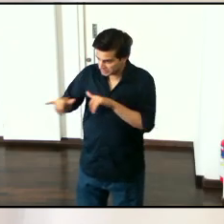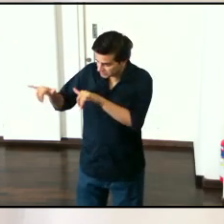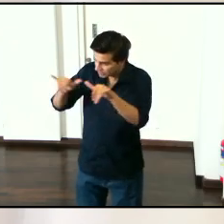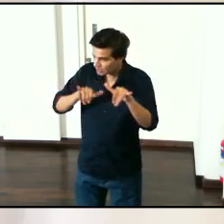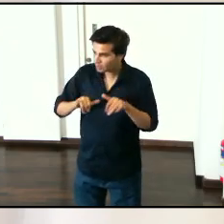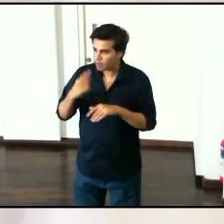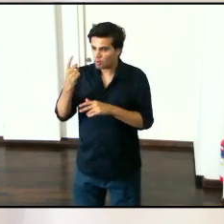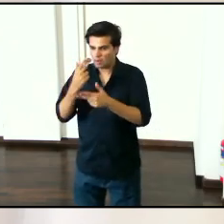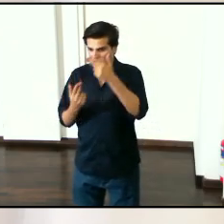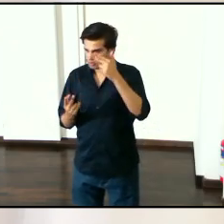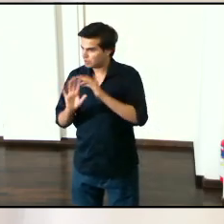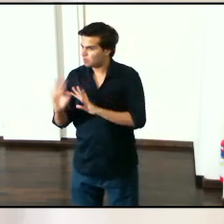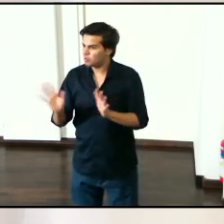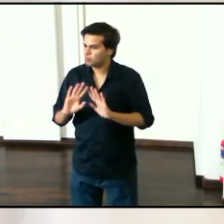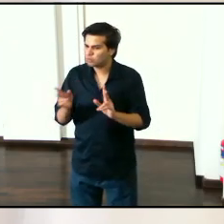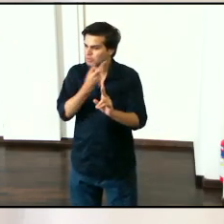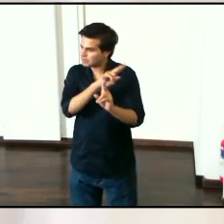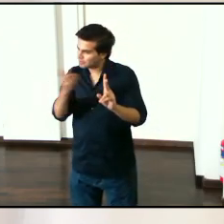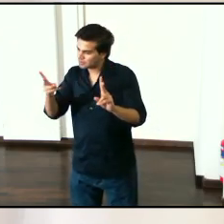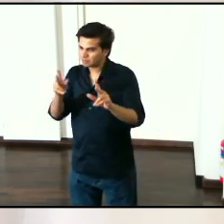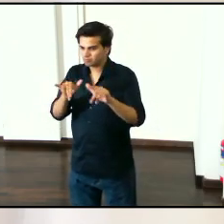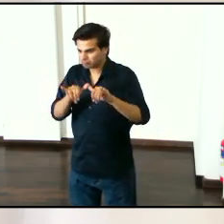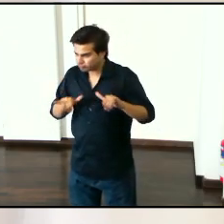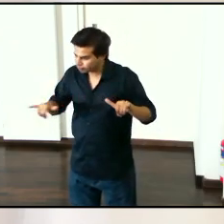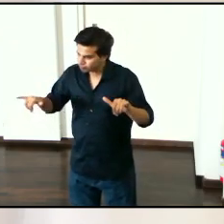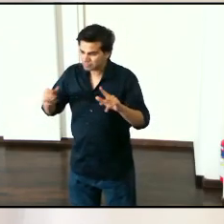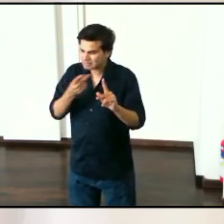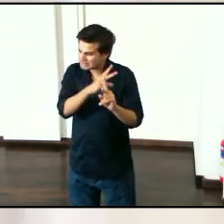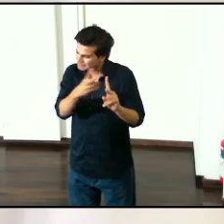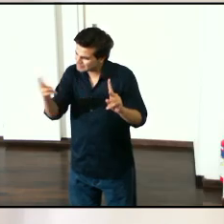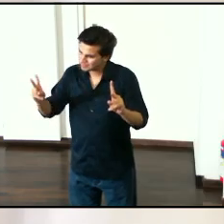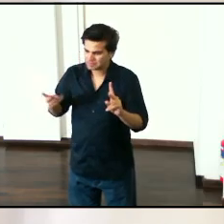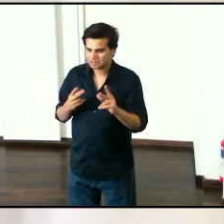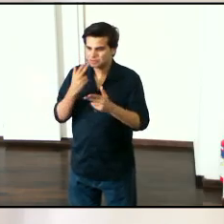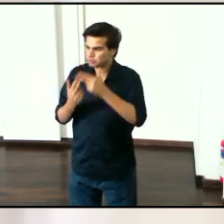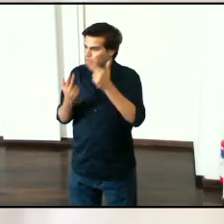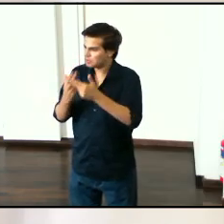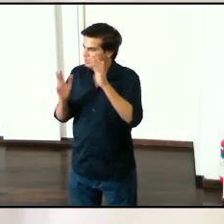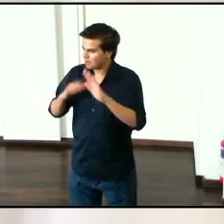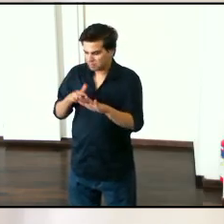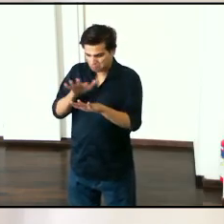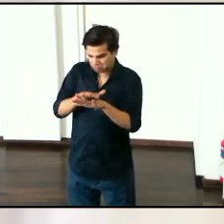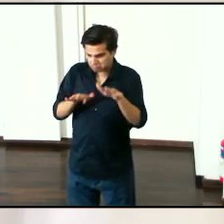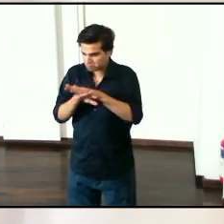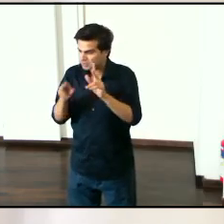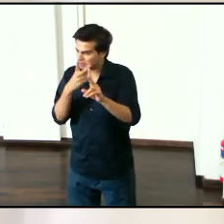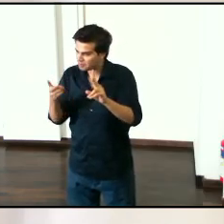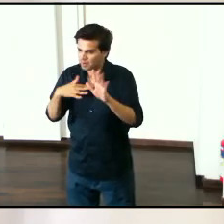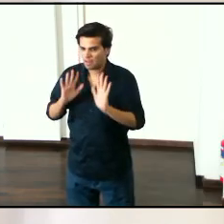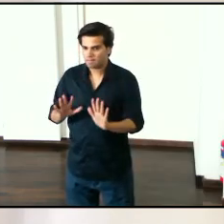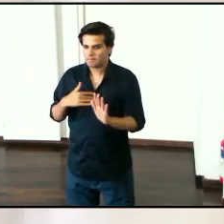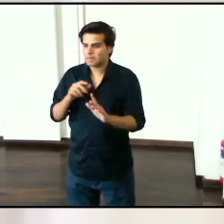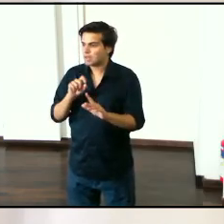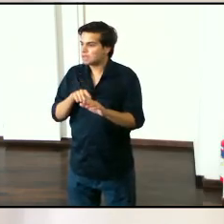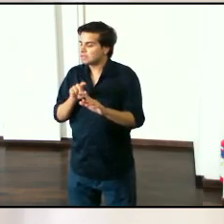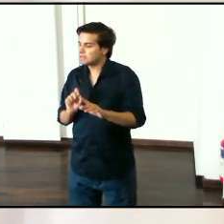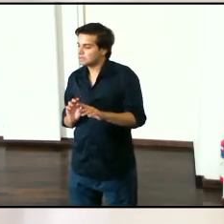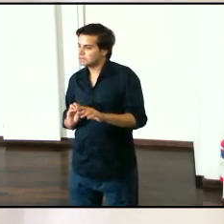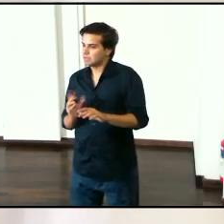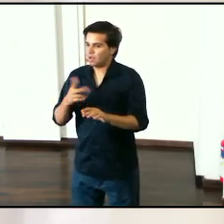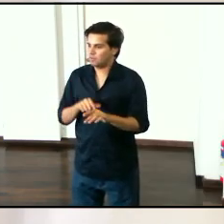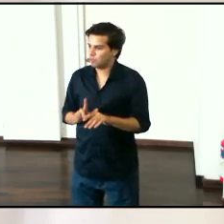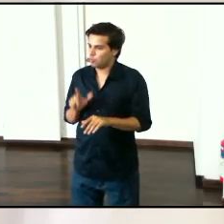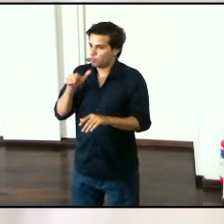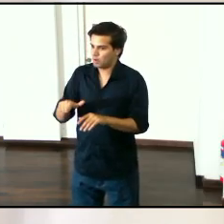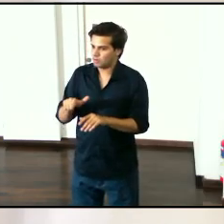one story. It's very rich, very textured and layered, and this is an entry point. But for me, as